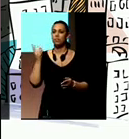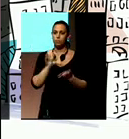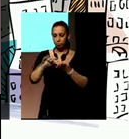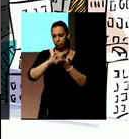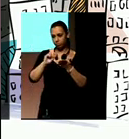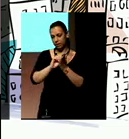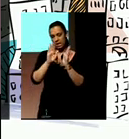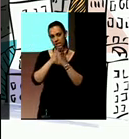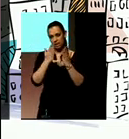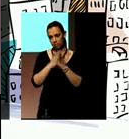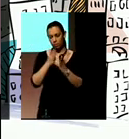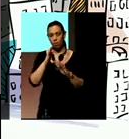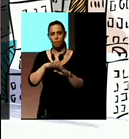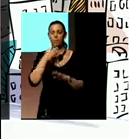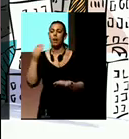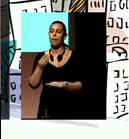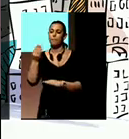She has...